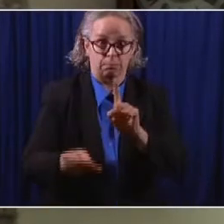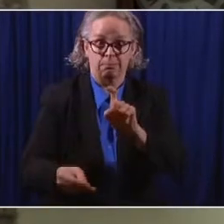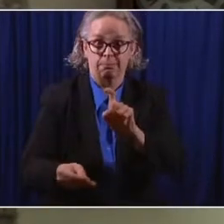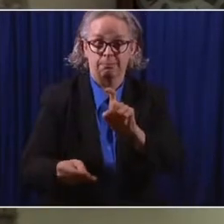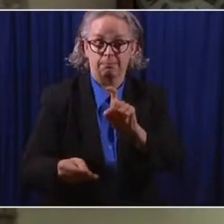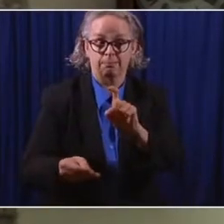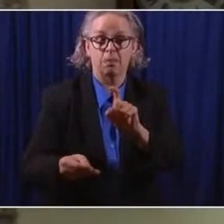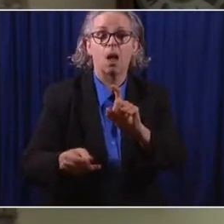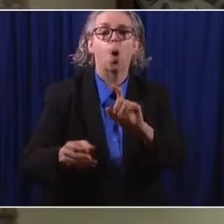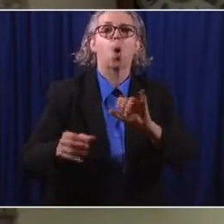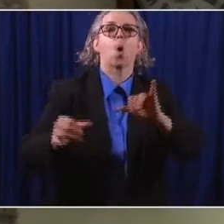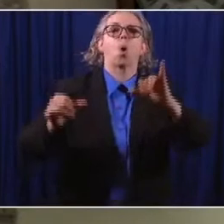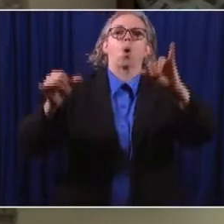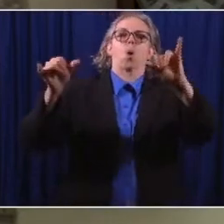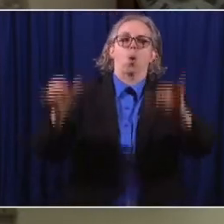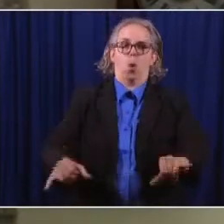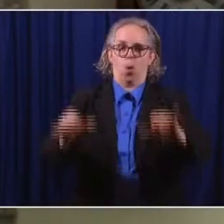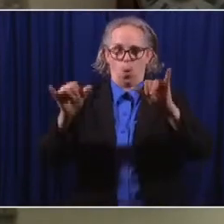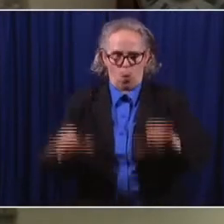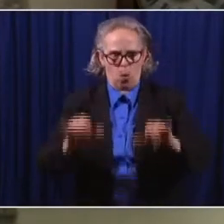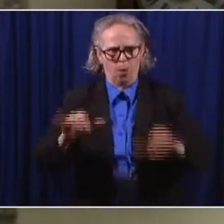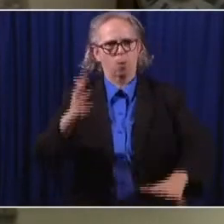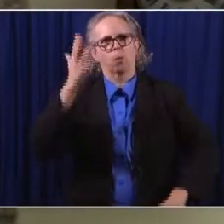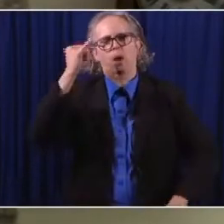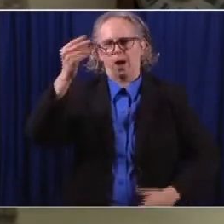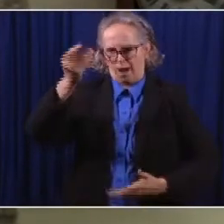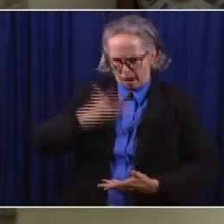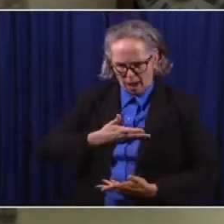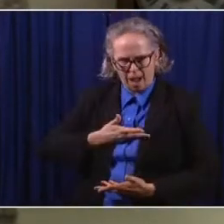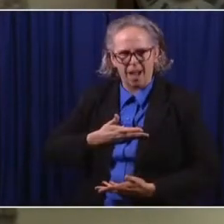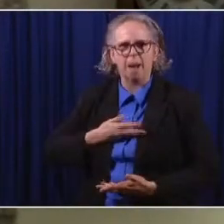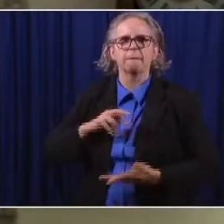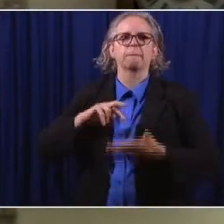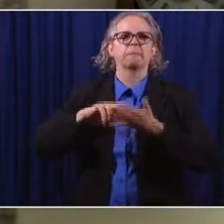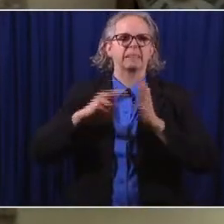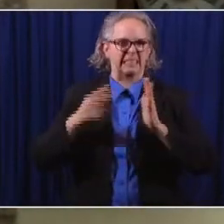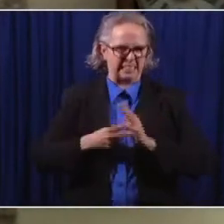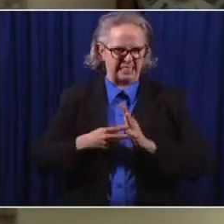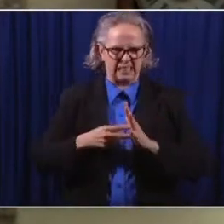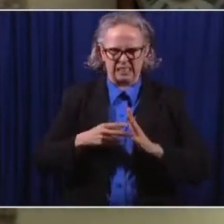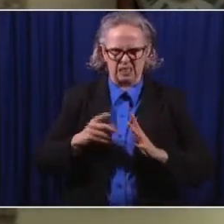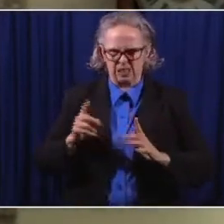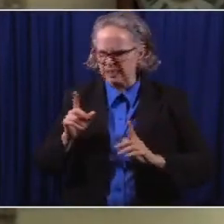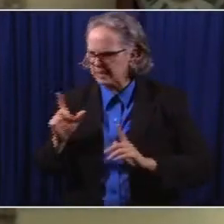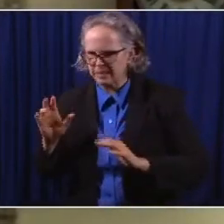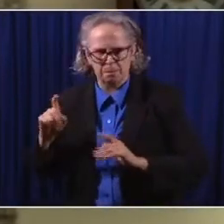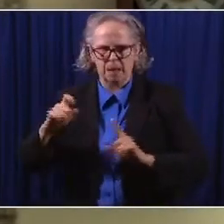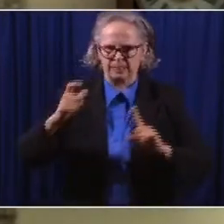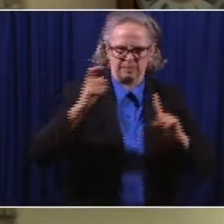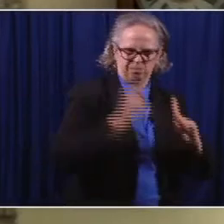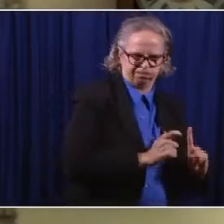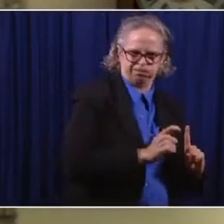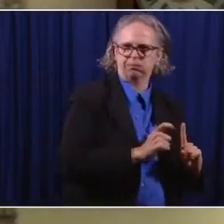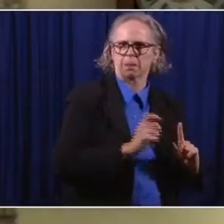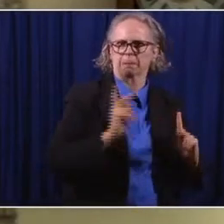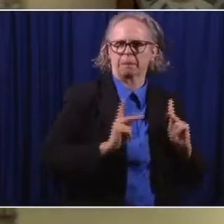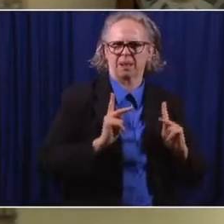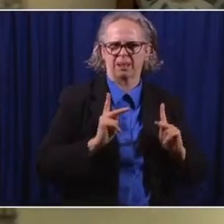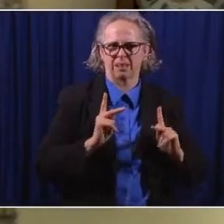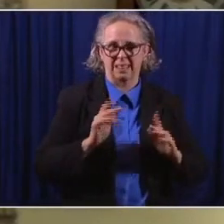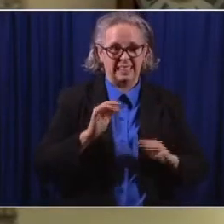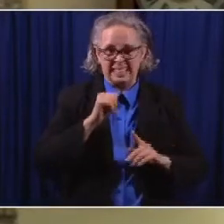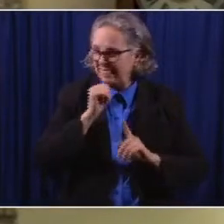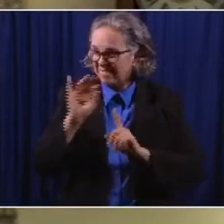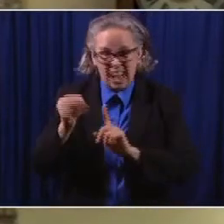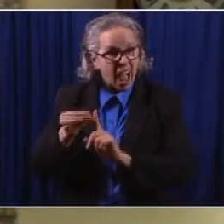is going to allow us to have fewer people who have to be quarantined. And you're only going to be quarantining ultimately